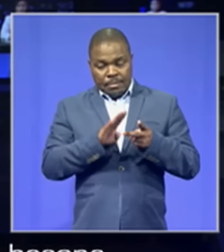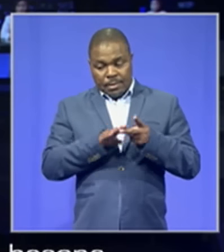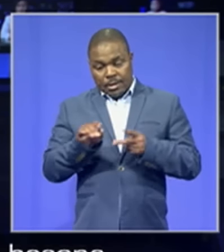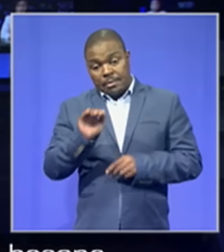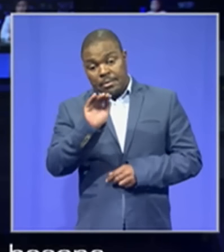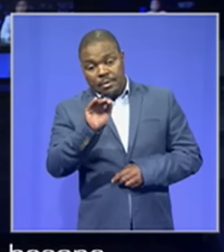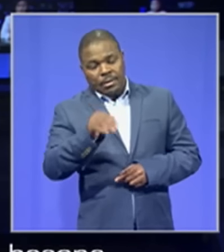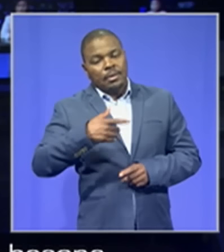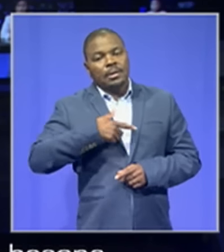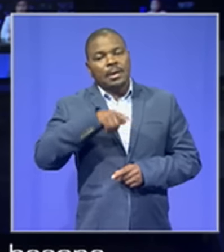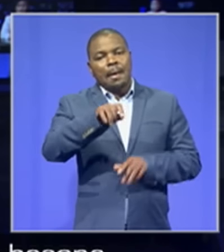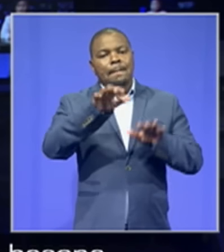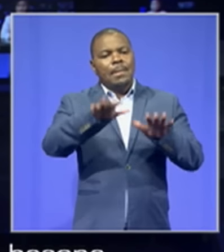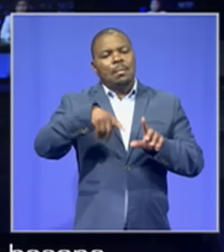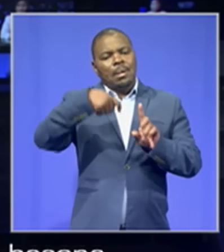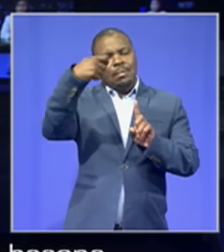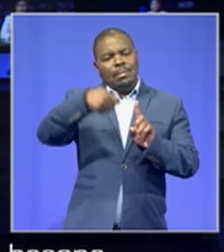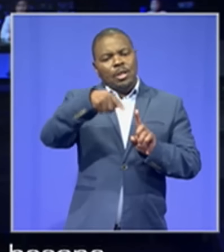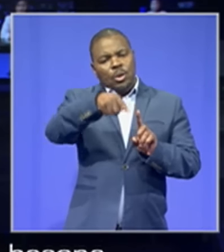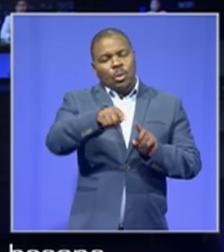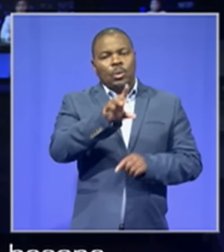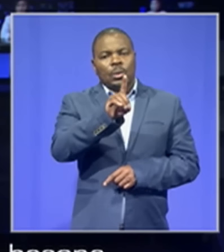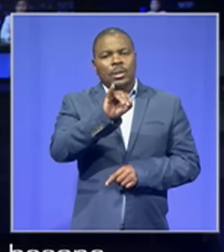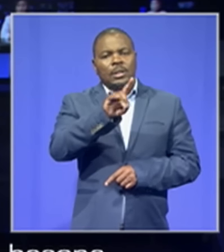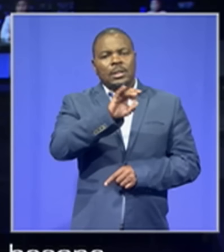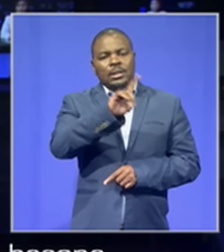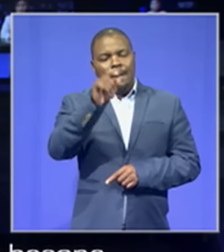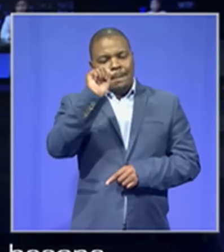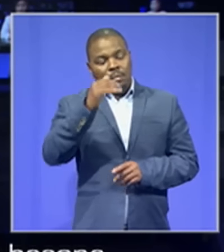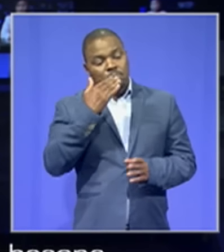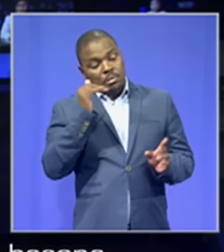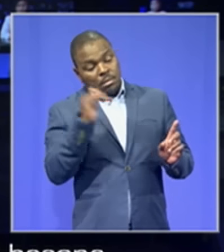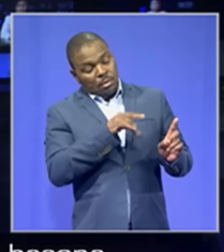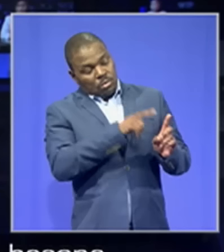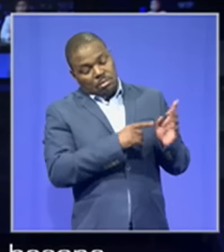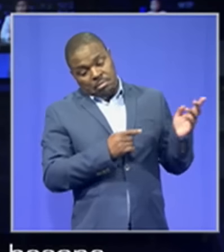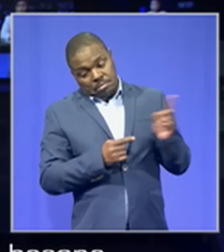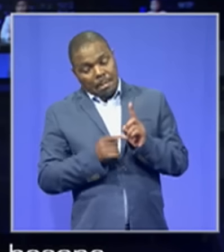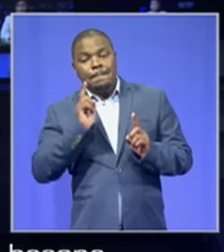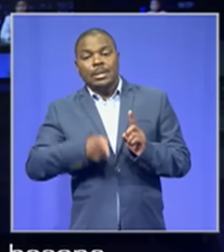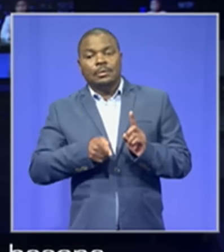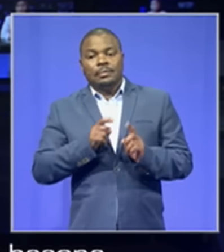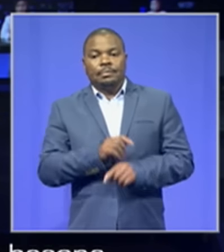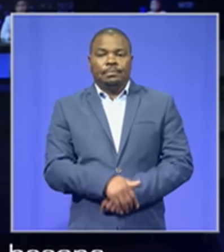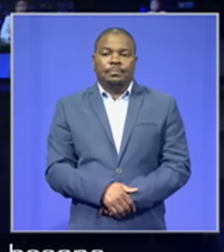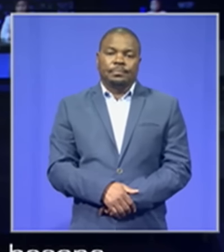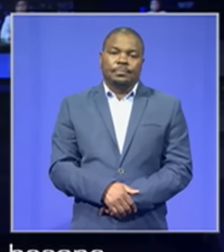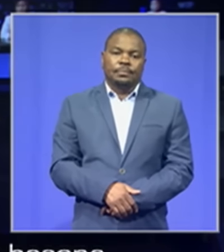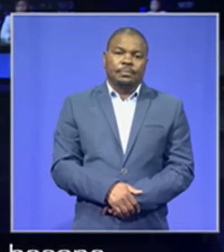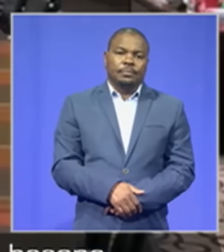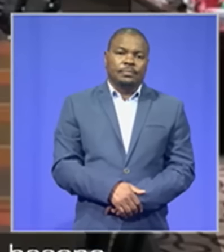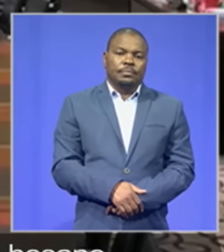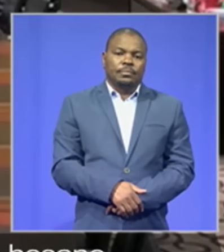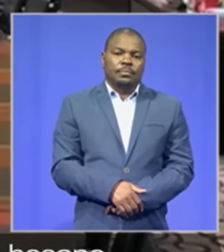ho motsamaisi wa dipuisano Parlamenteng Thoko Didiza a mo romelle samane hore a tlo hlaela ka pela yona.